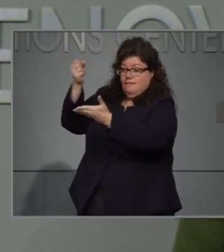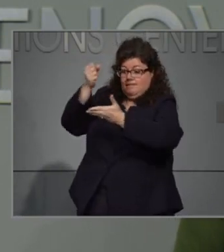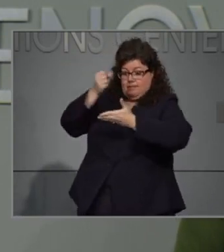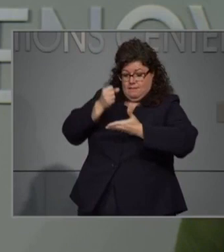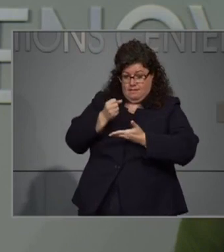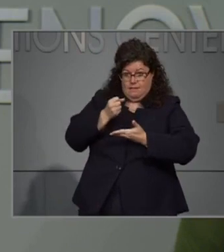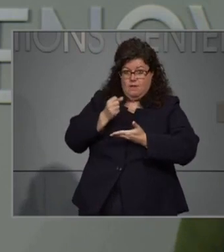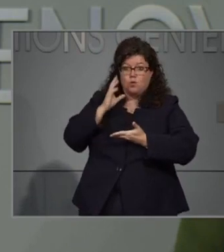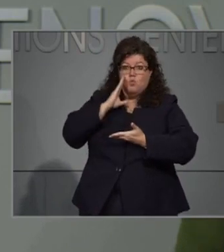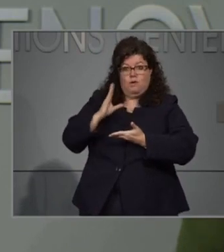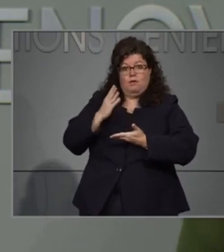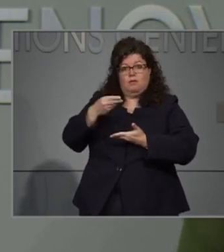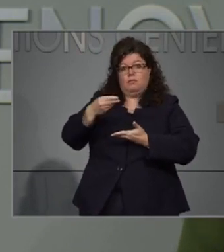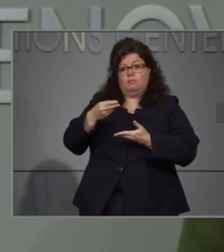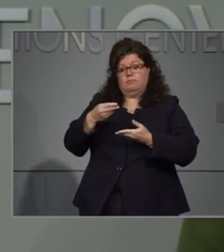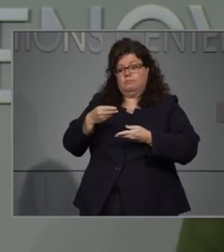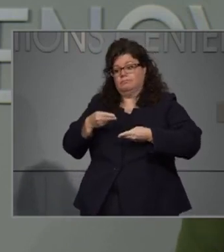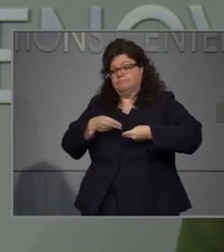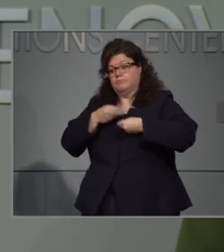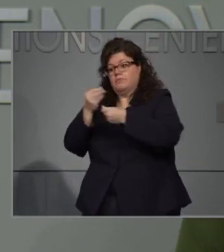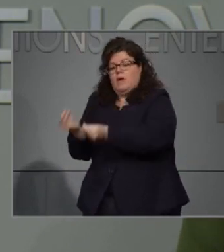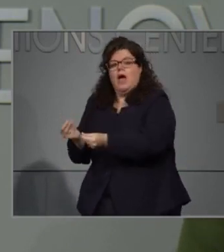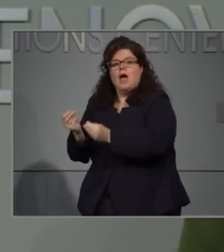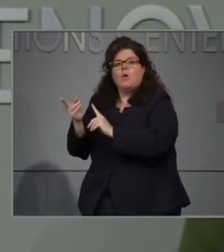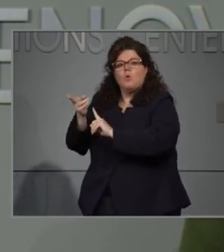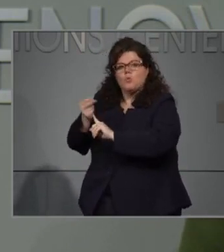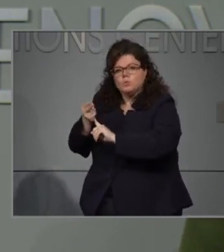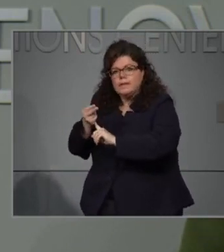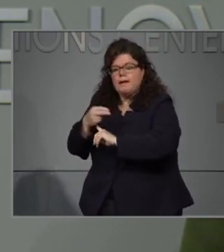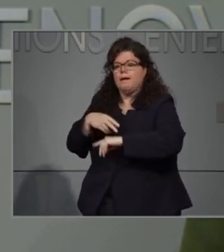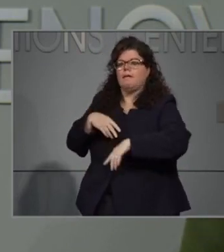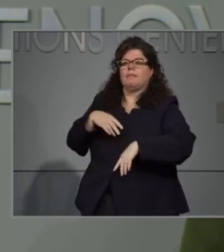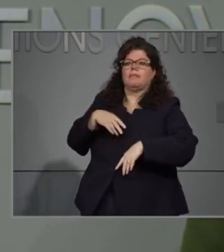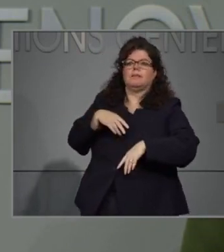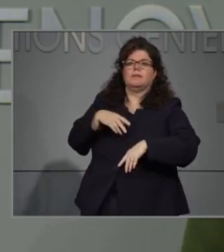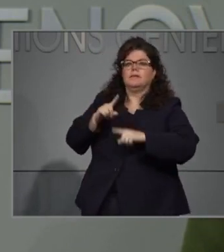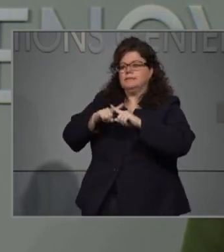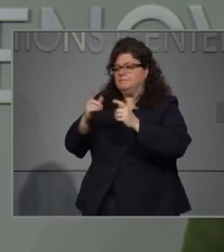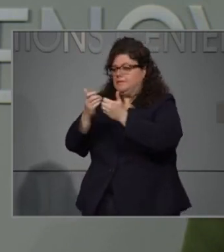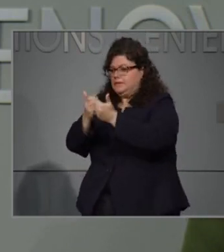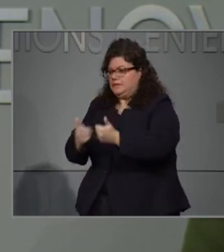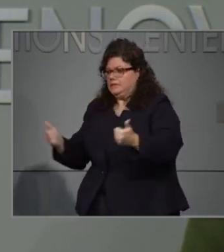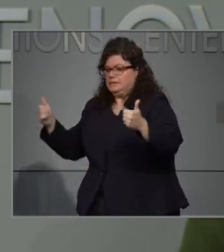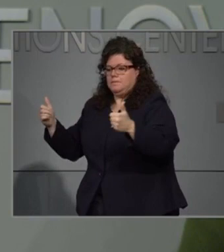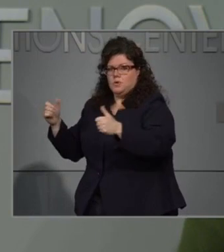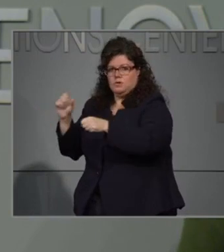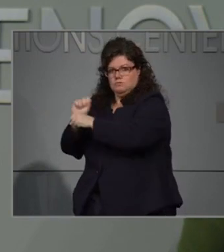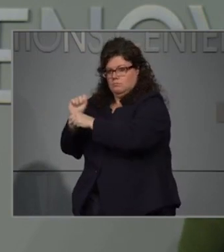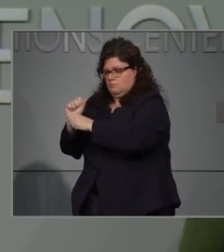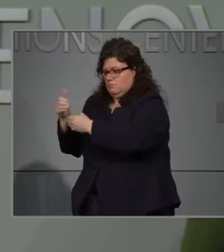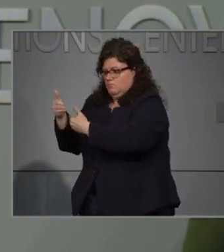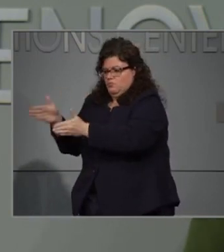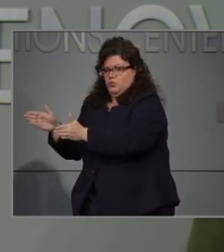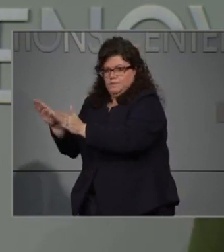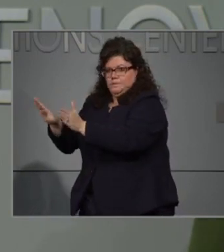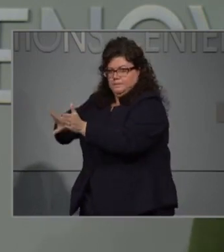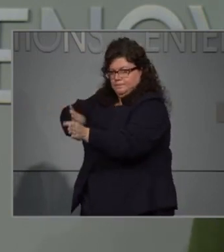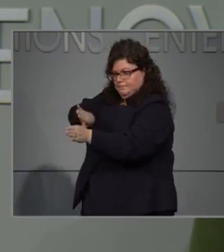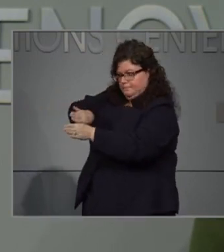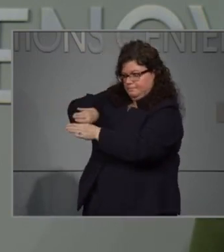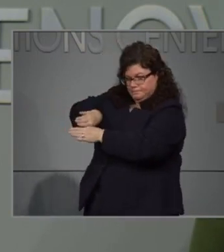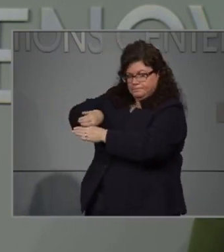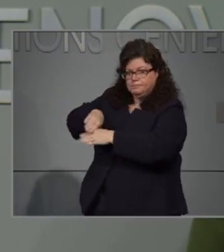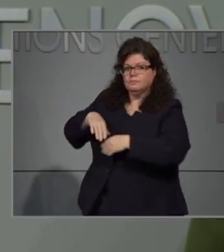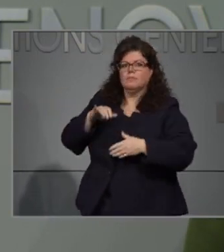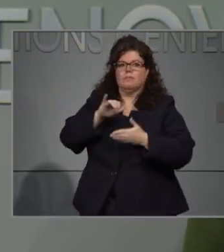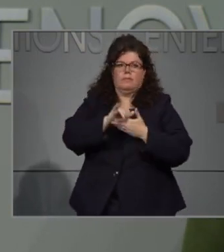options, but that's a challenge because folks need to be close to the fields in which they're working and such. So I will not say that we